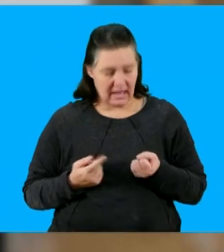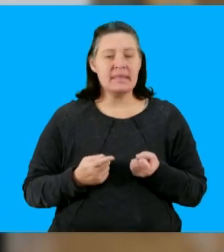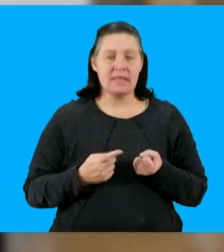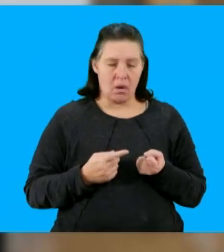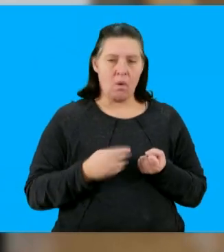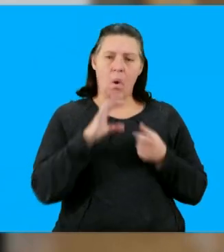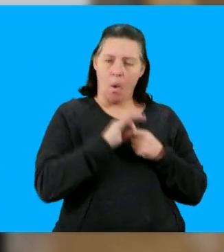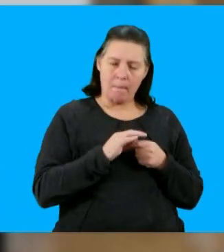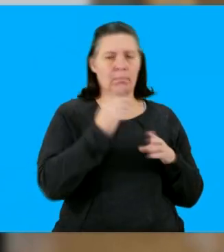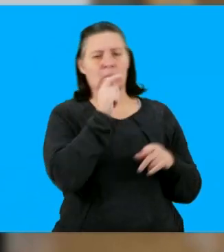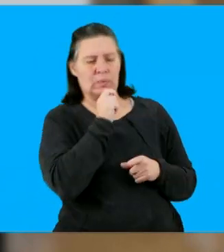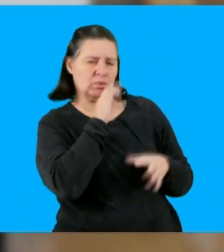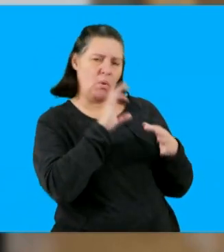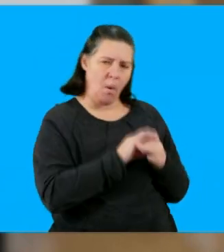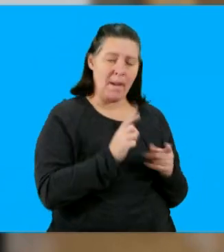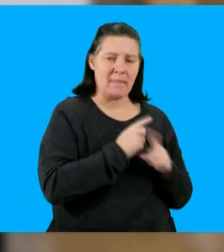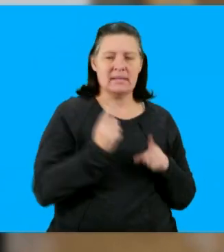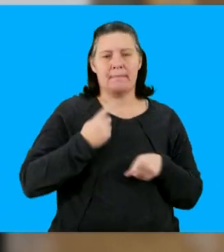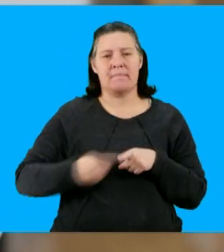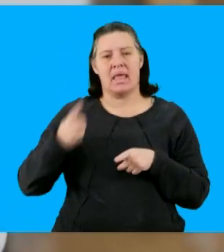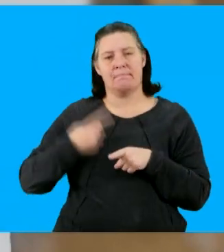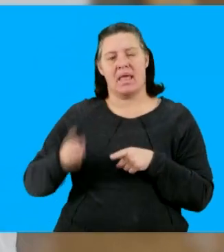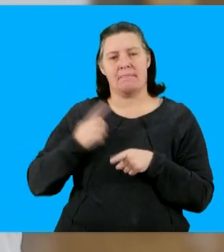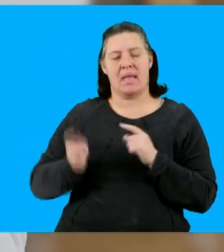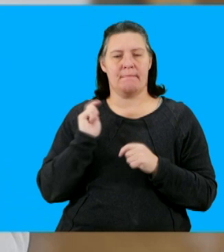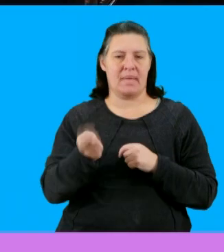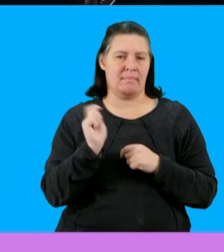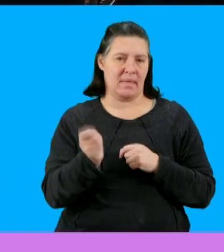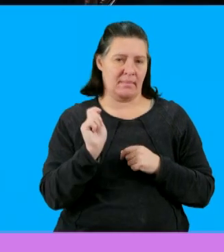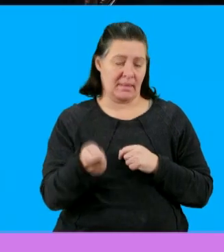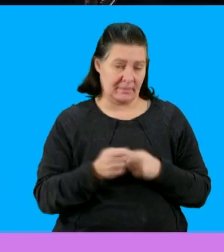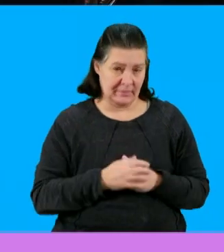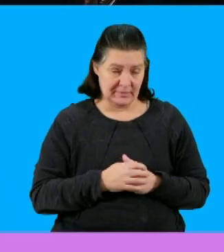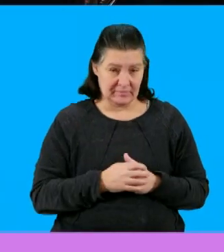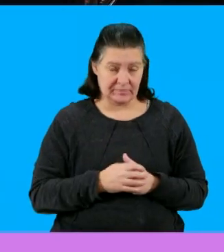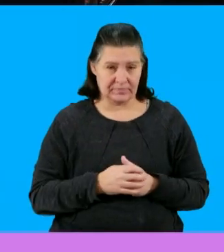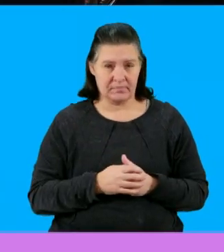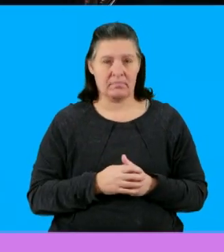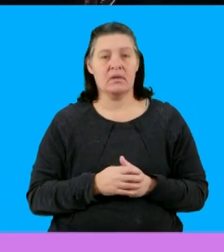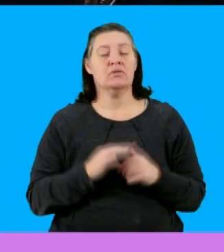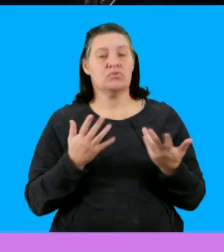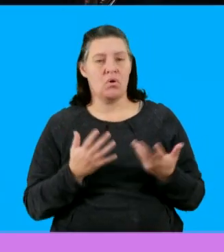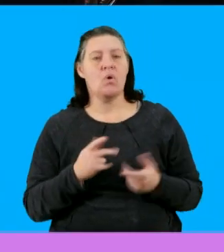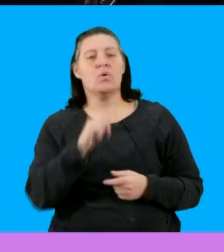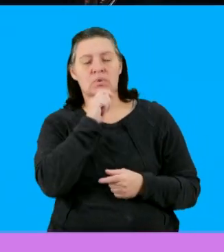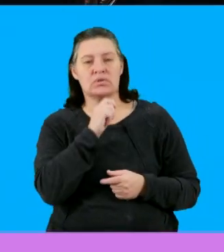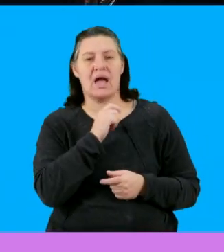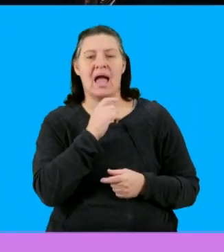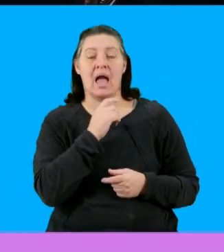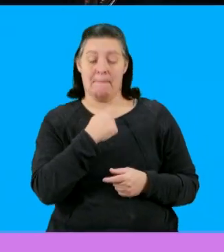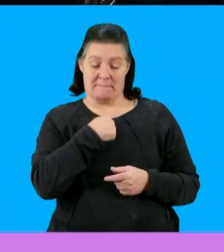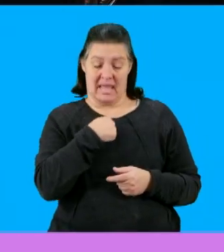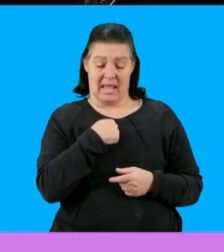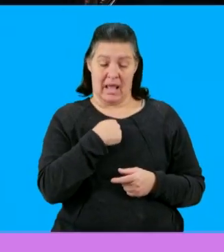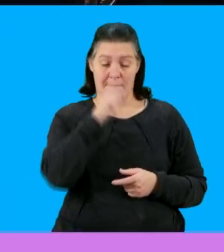item, take it home, use it at home, but you continue paying monthly installments. Right. Then it is used when customers